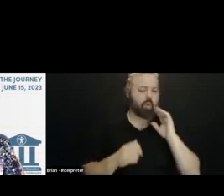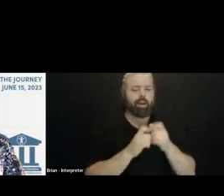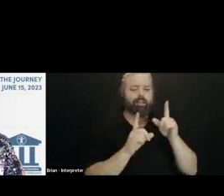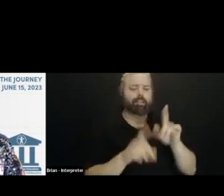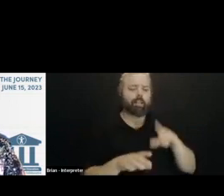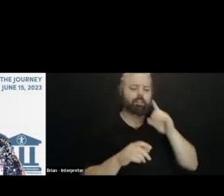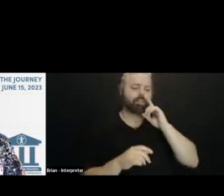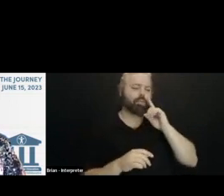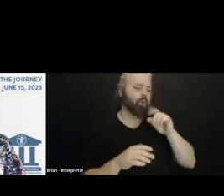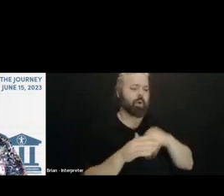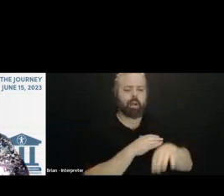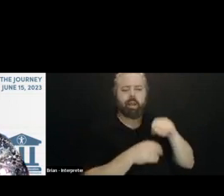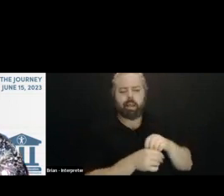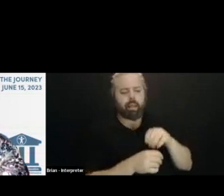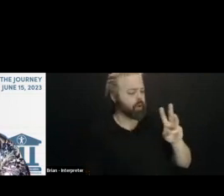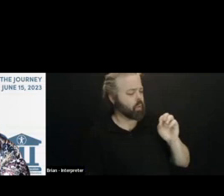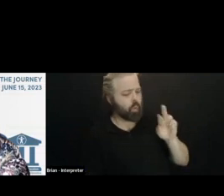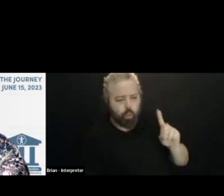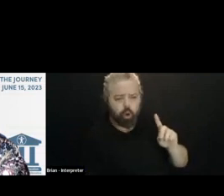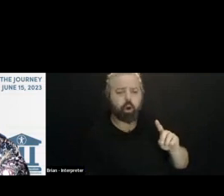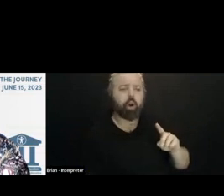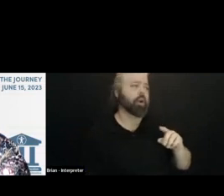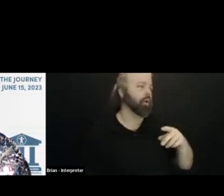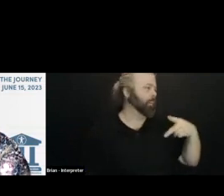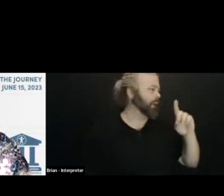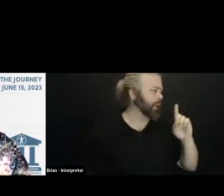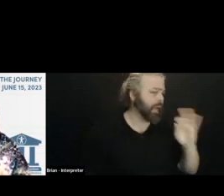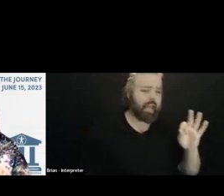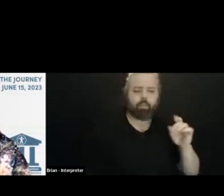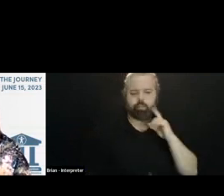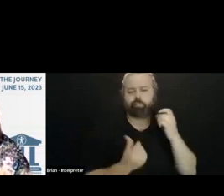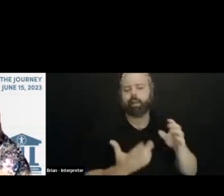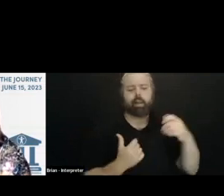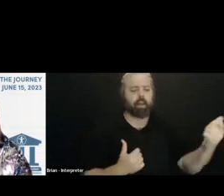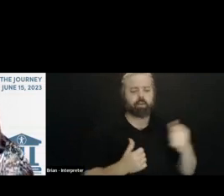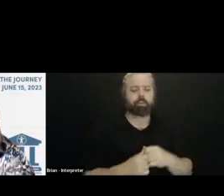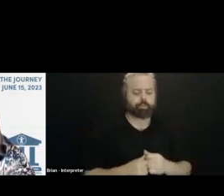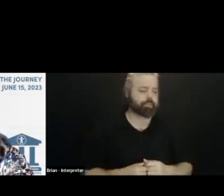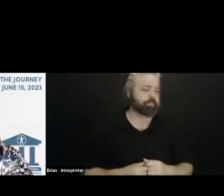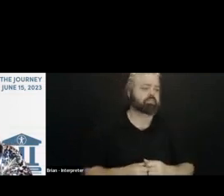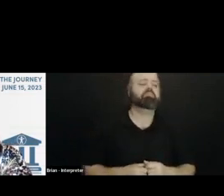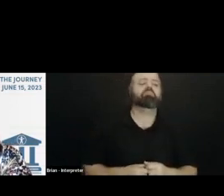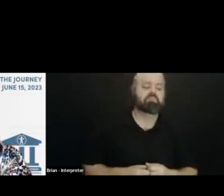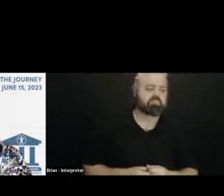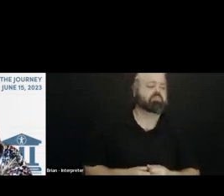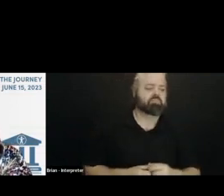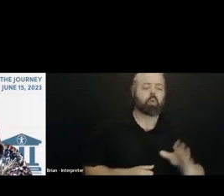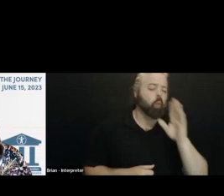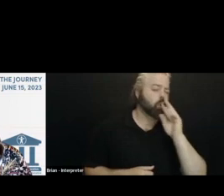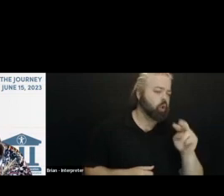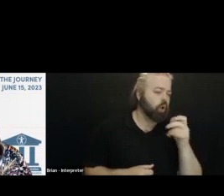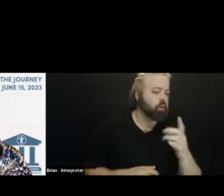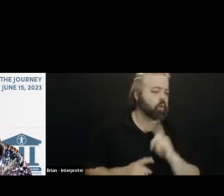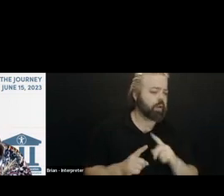Word, in PDFs, and many other places. So let's look at a couple of different applications that you